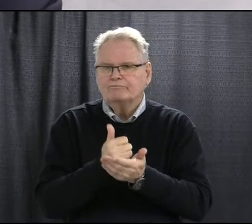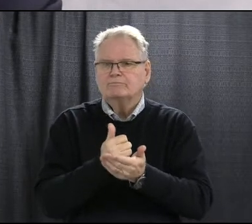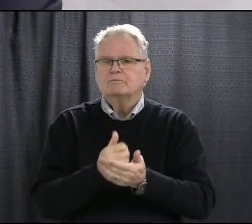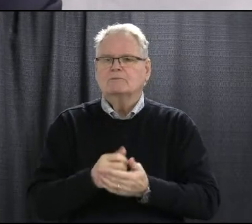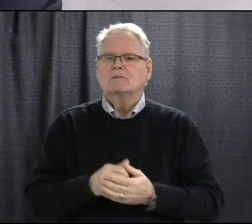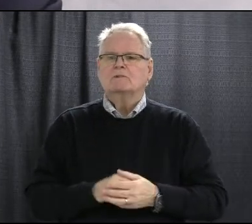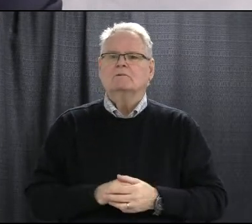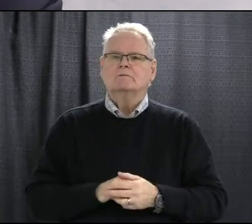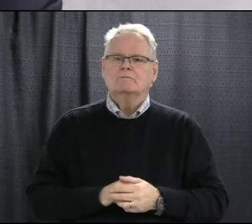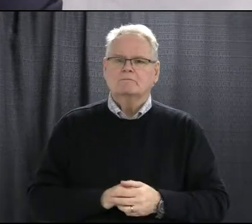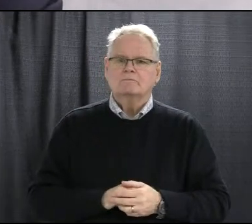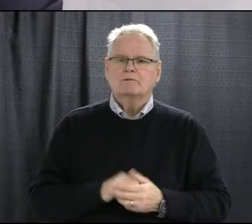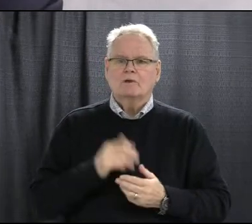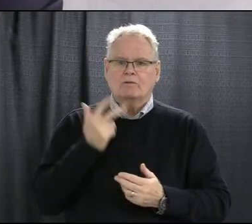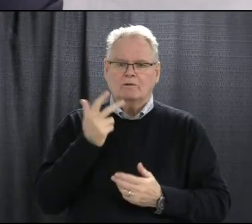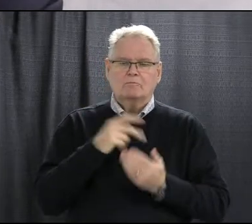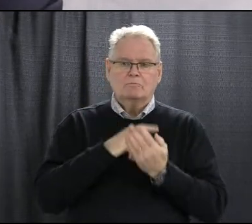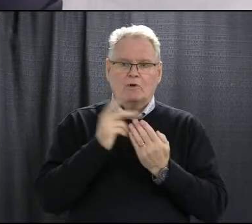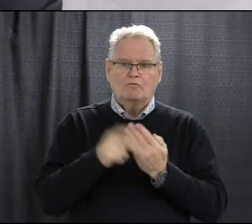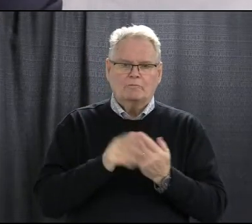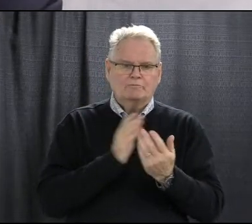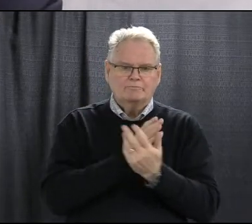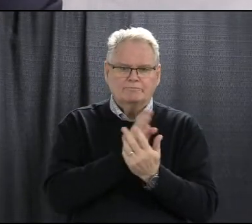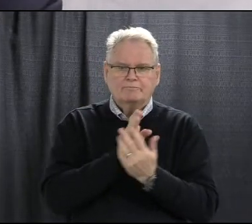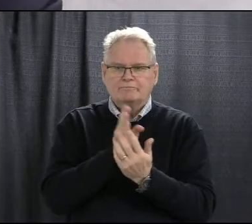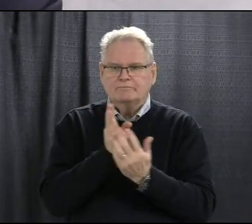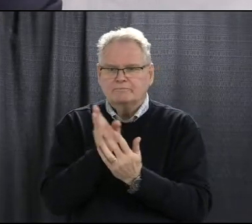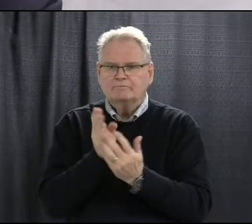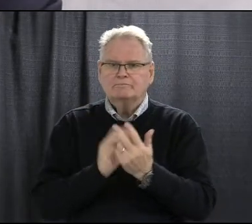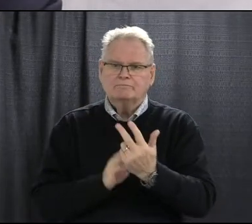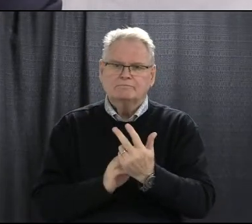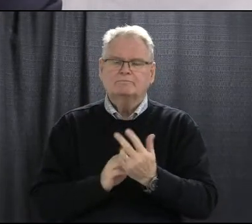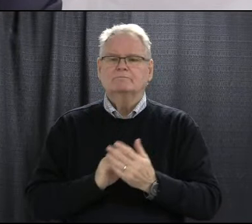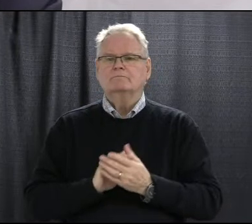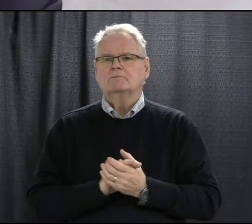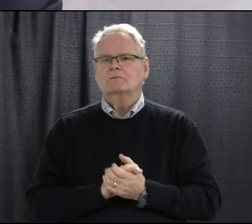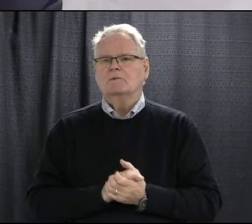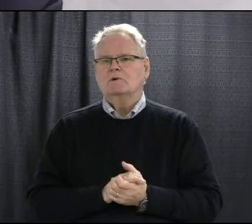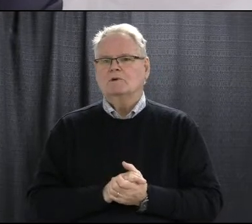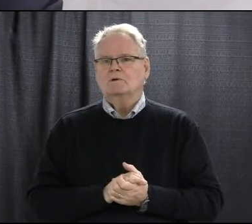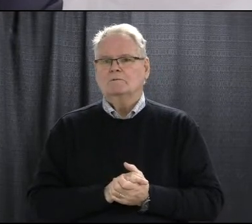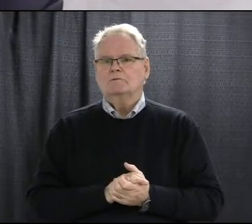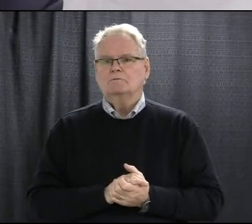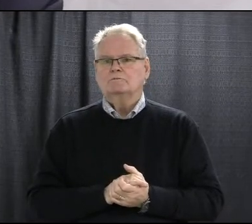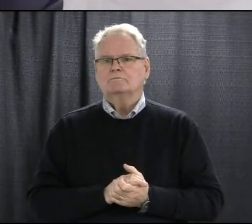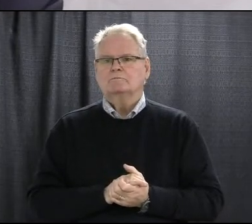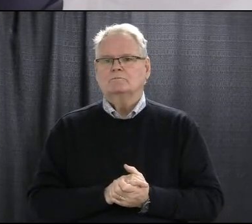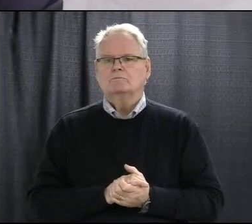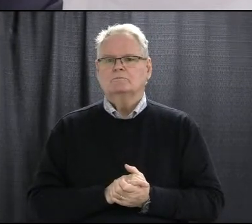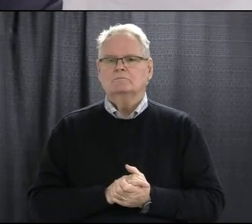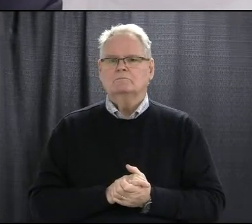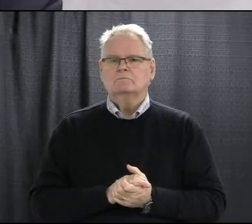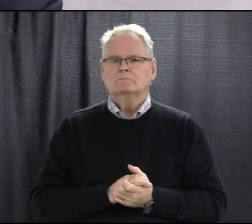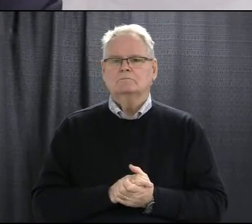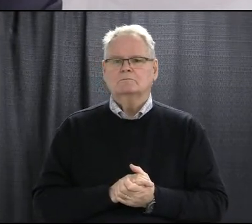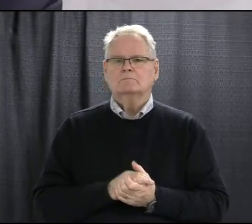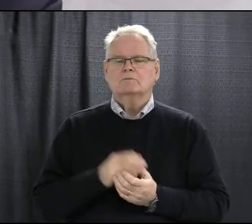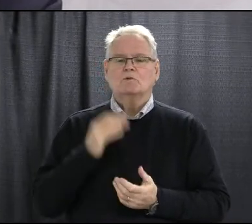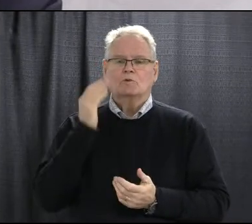the concept or demand that we needed age-friendly emergency